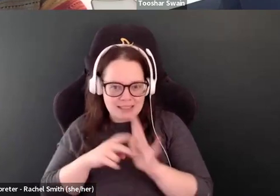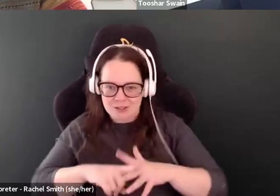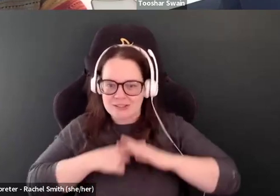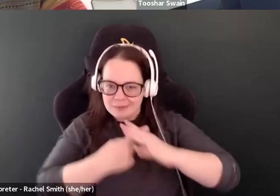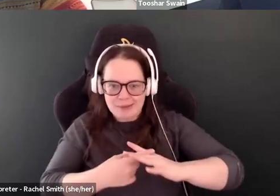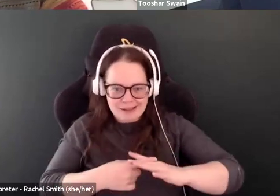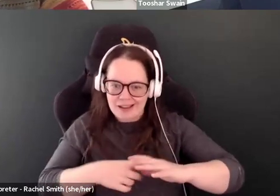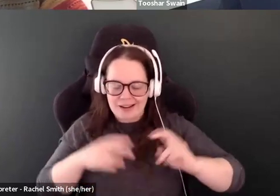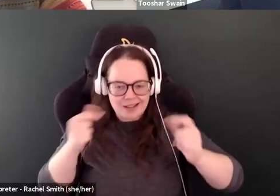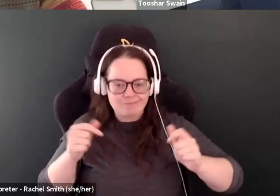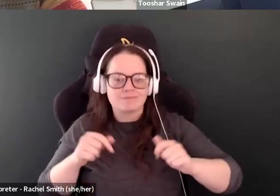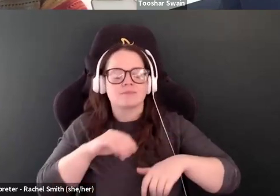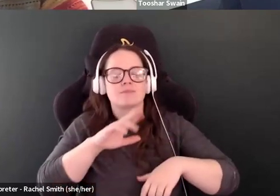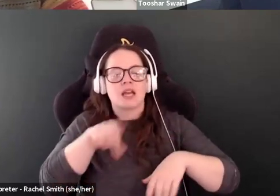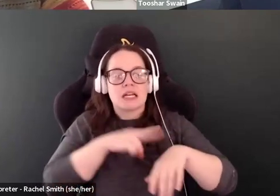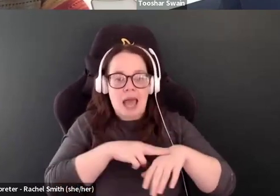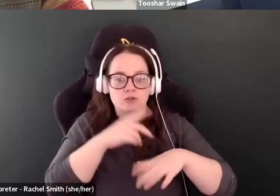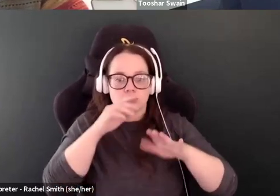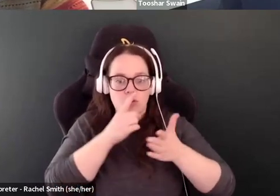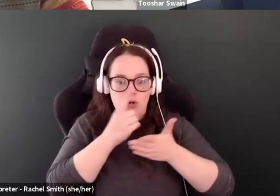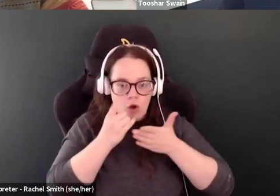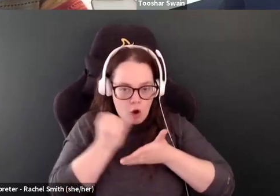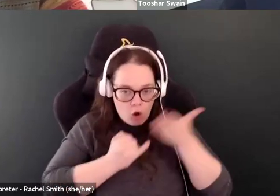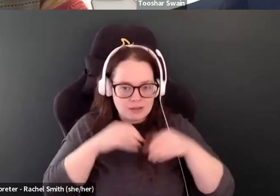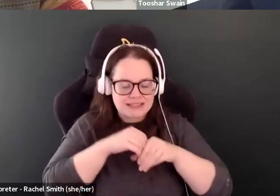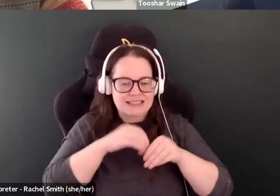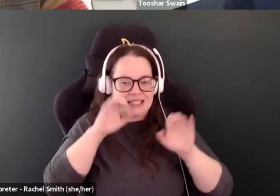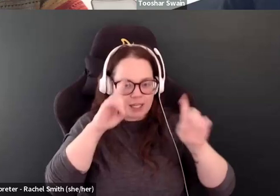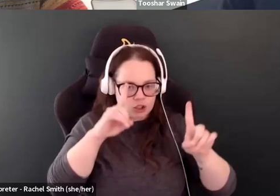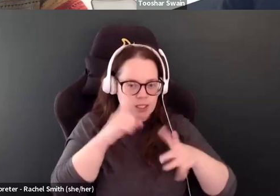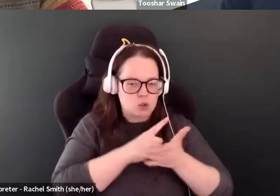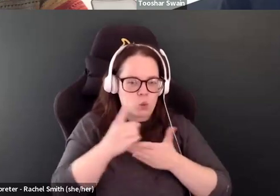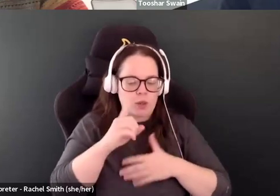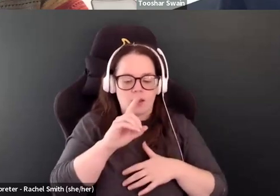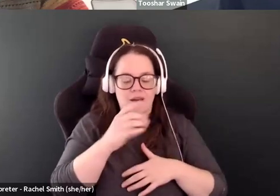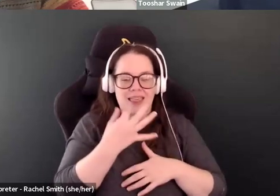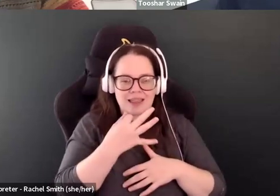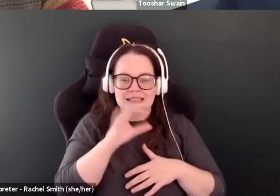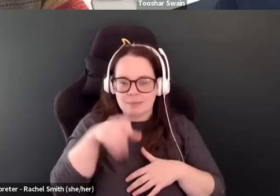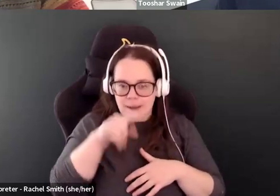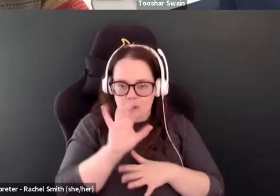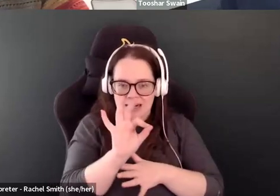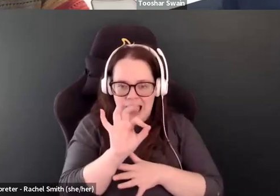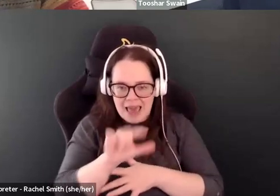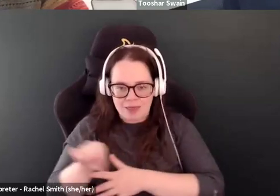through the 13th. And we will be in touch with you all through our email